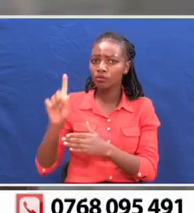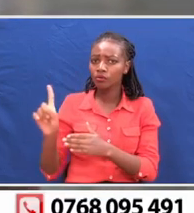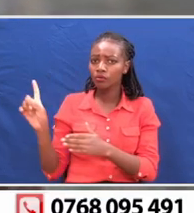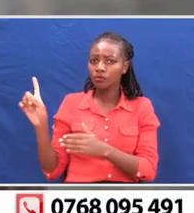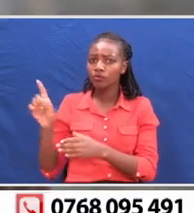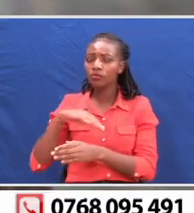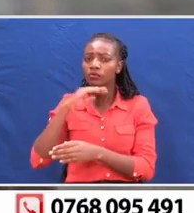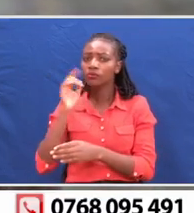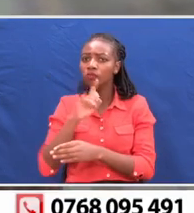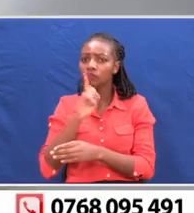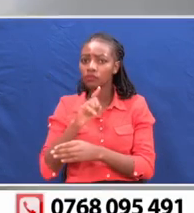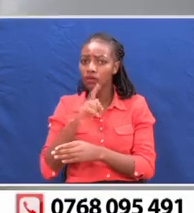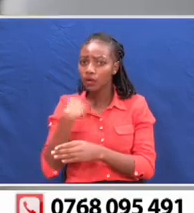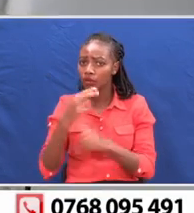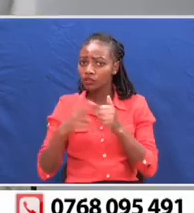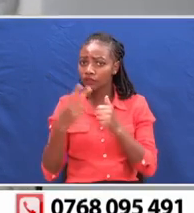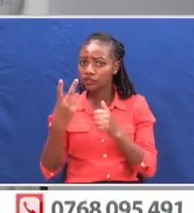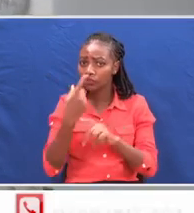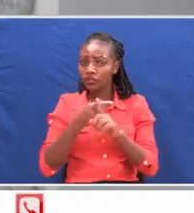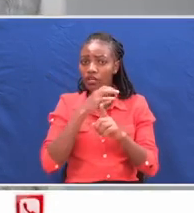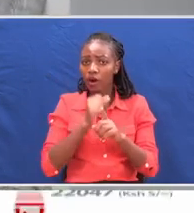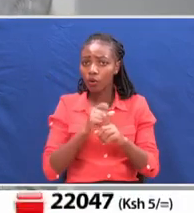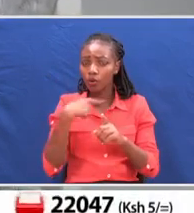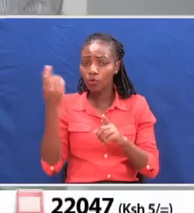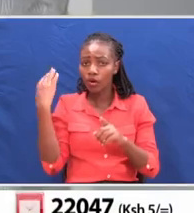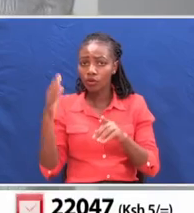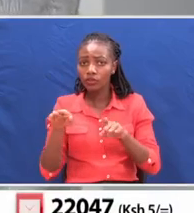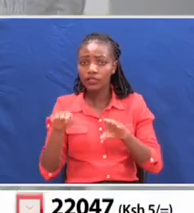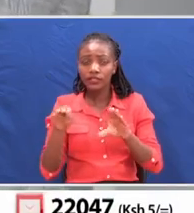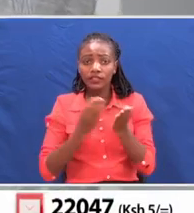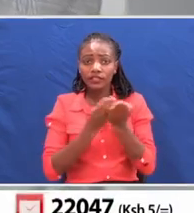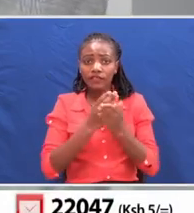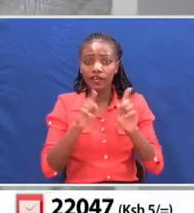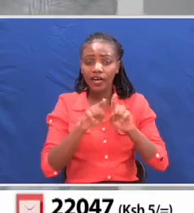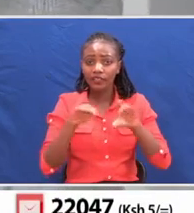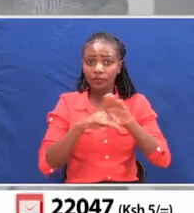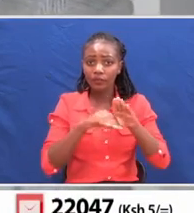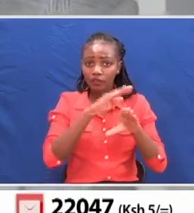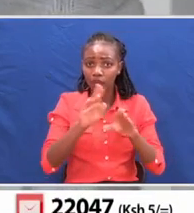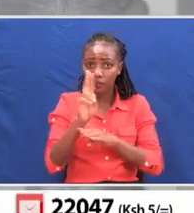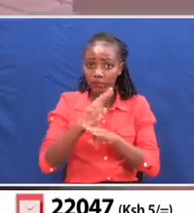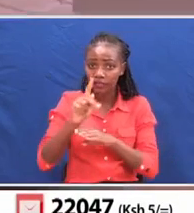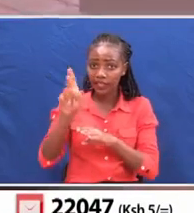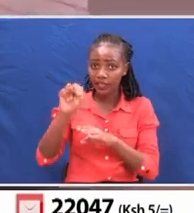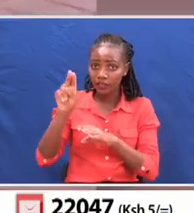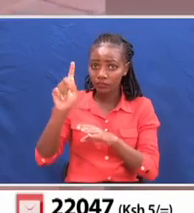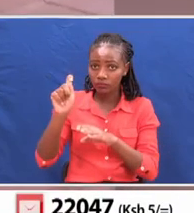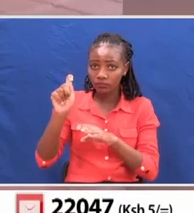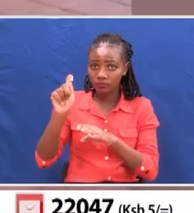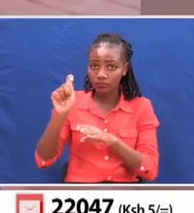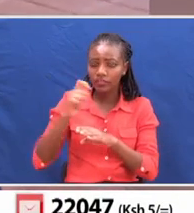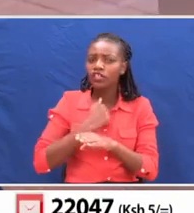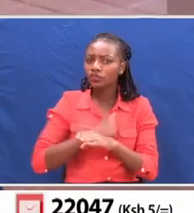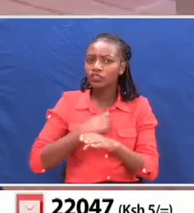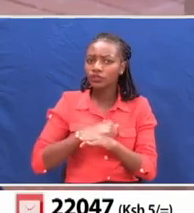The 72-year-old, who once served as a Gashoka member of parliament on a NARC party ticket, died at a Nairobi hospital